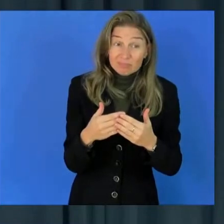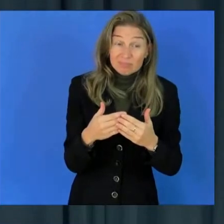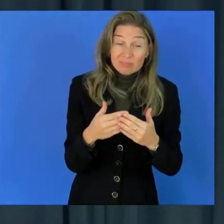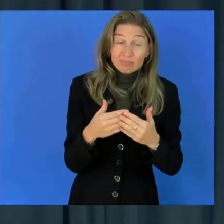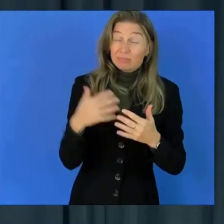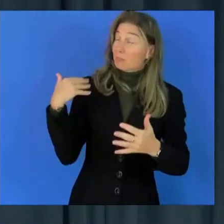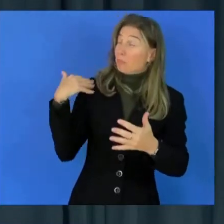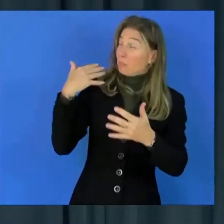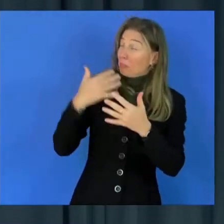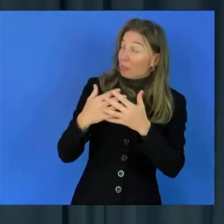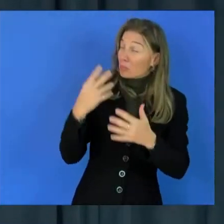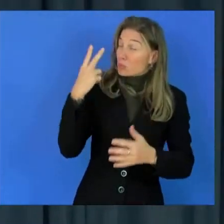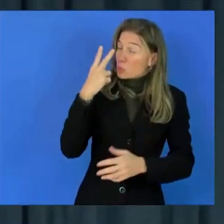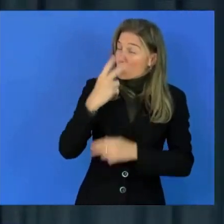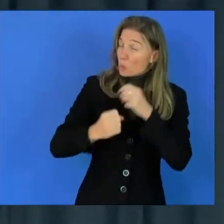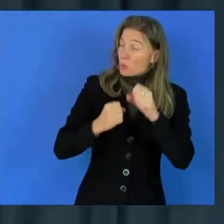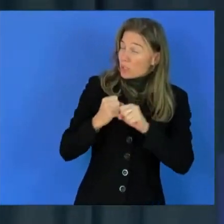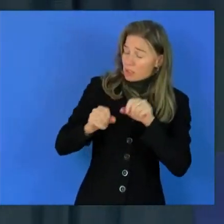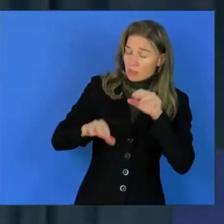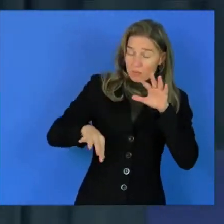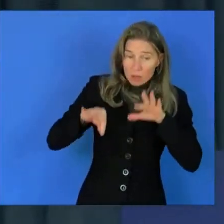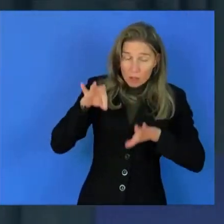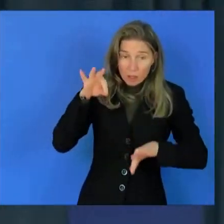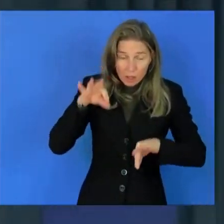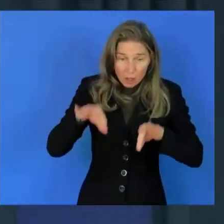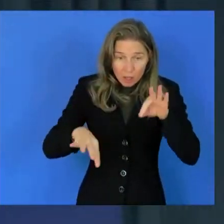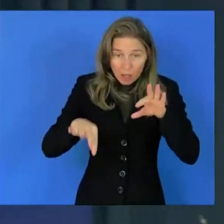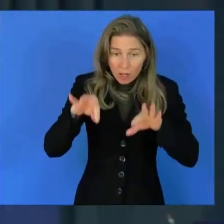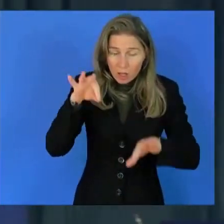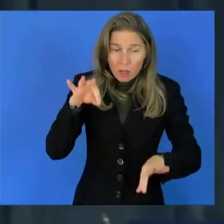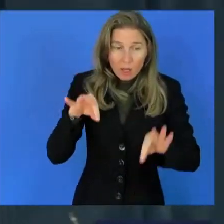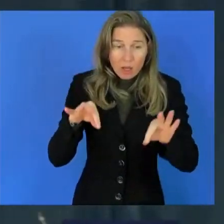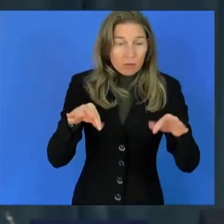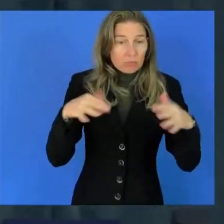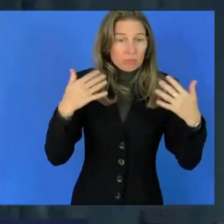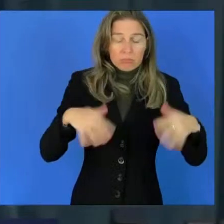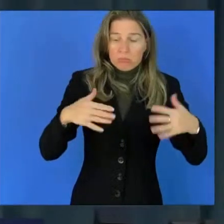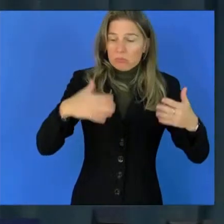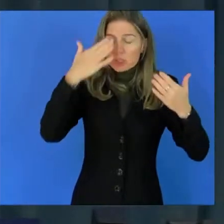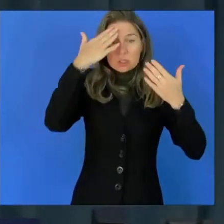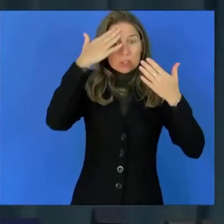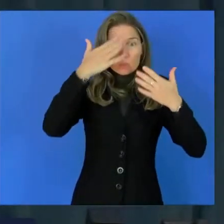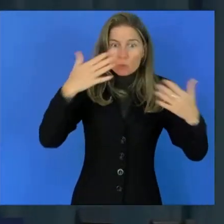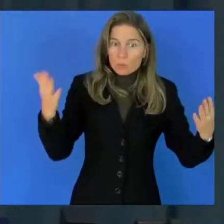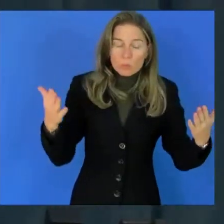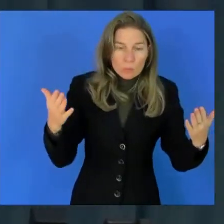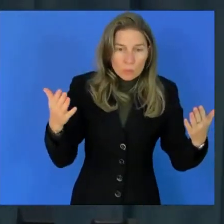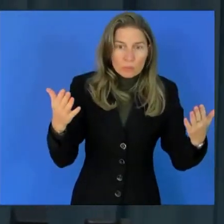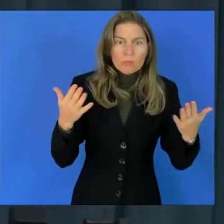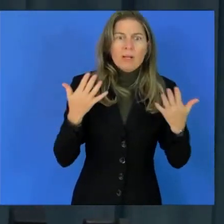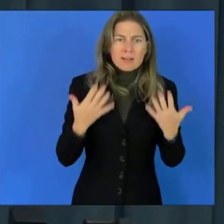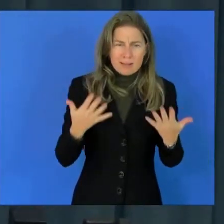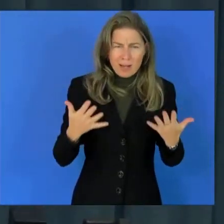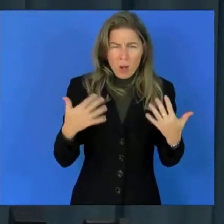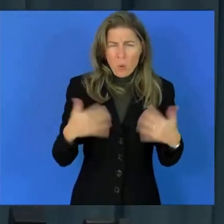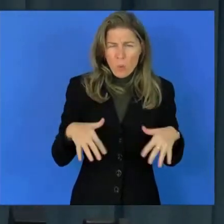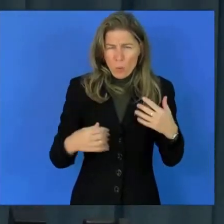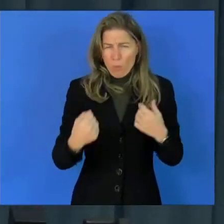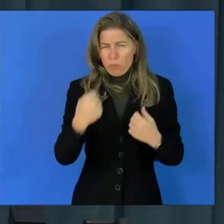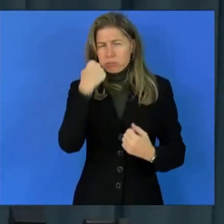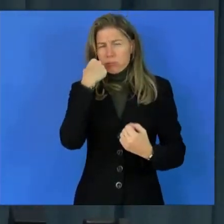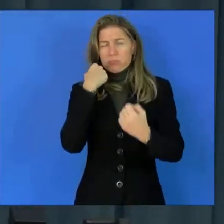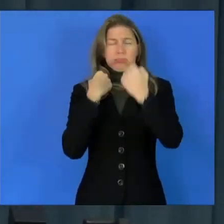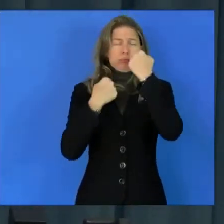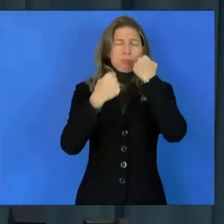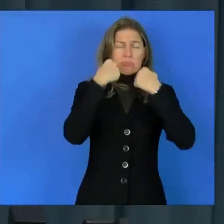years. We have seen the extraordinary magnification of inequity,